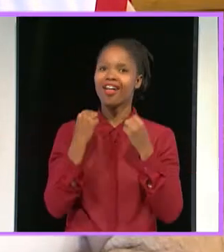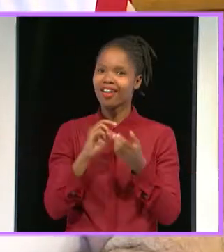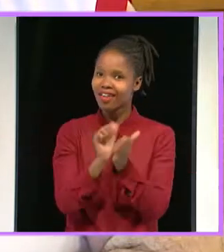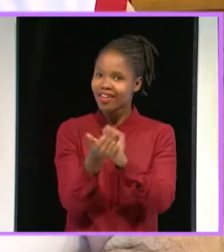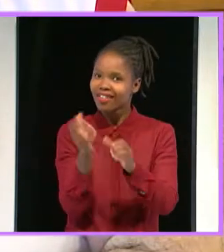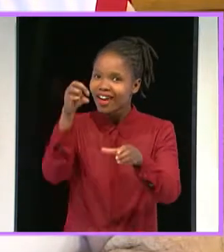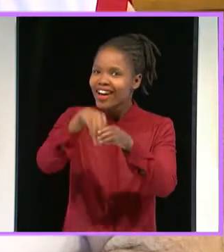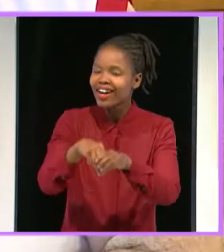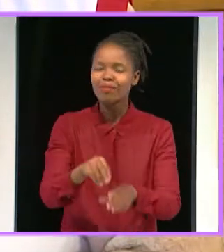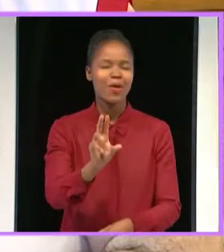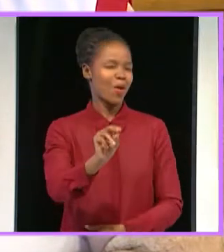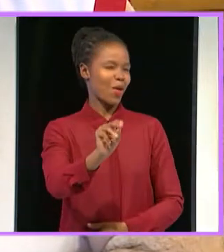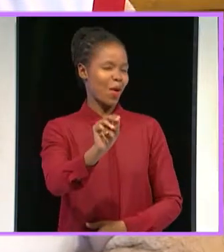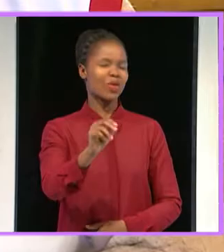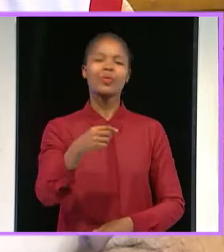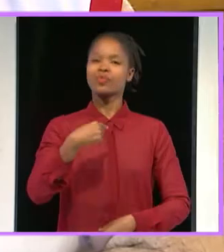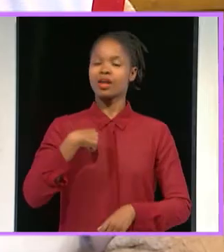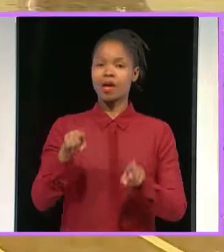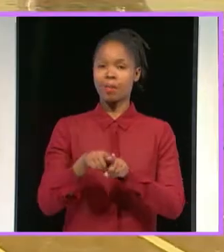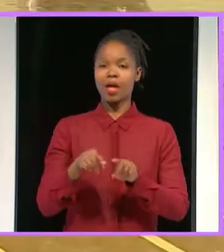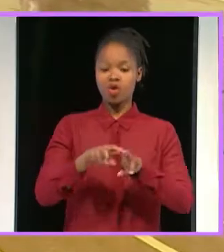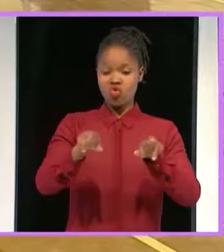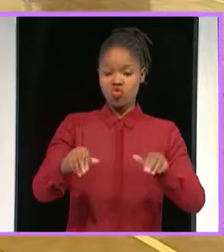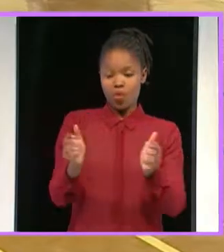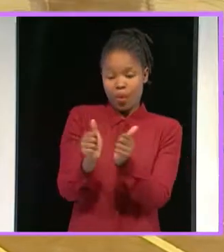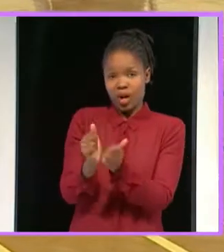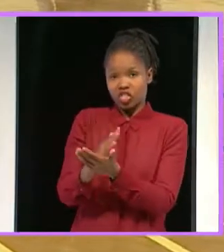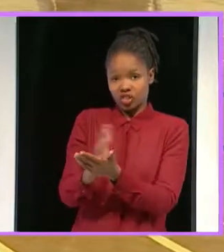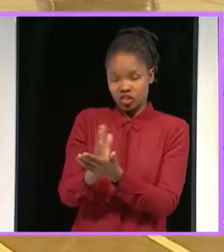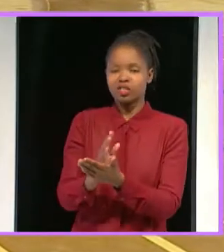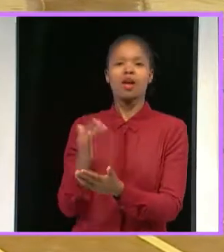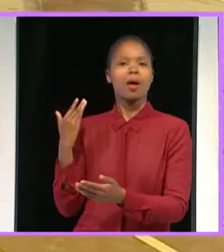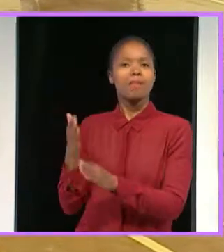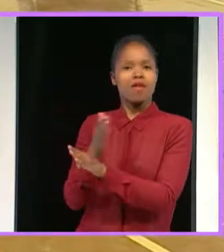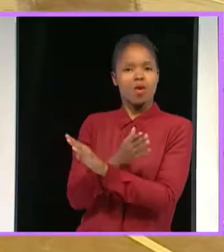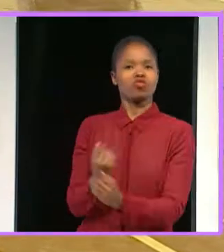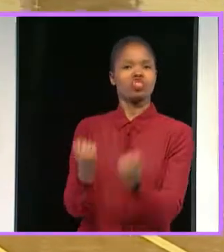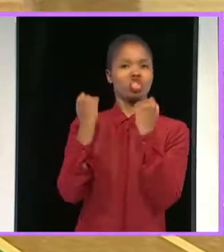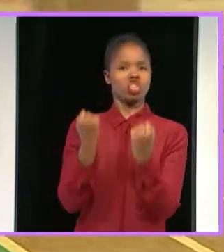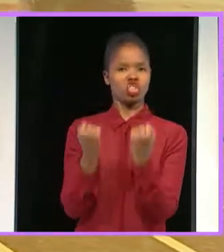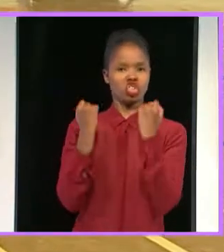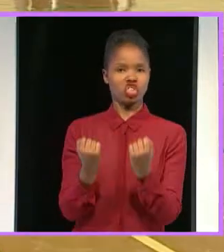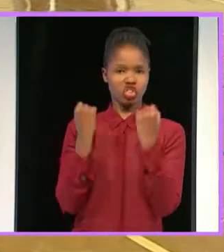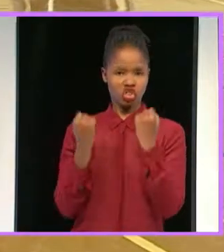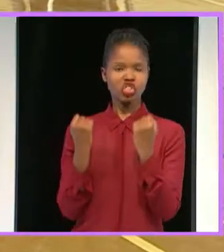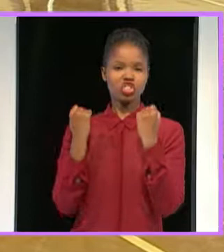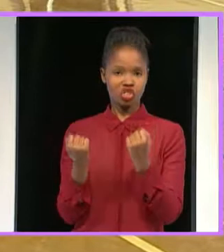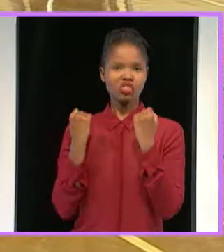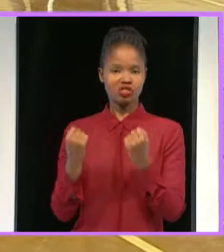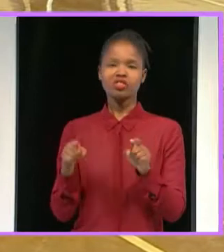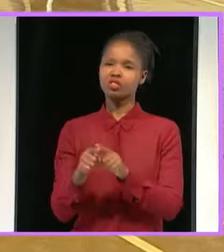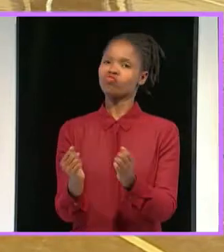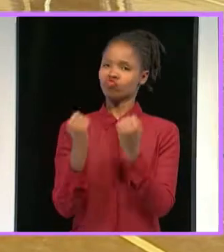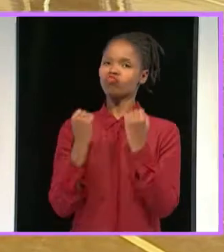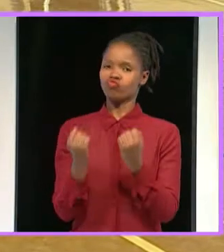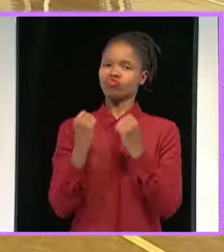We were, I can remember my roommate, we were coming back from the gym. We had a nice rubbish section in the gym,